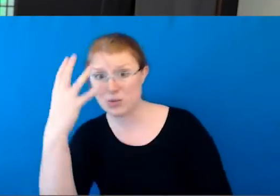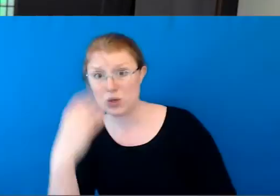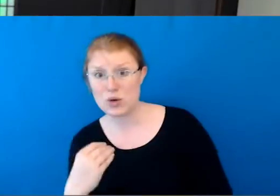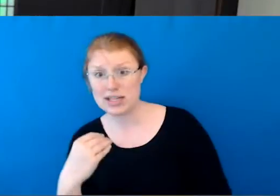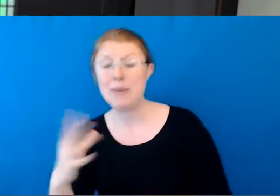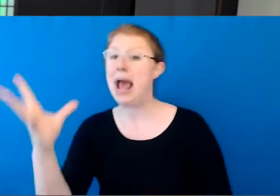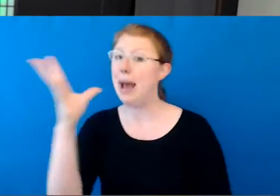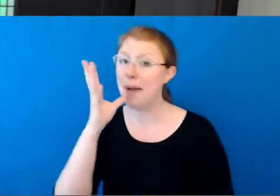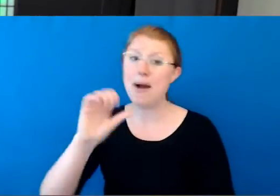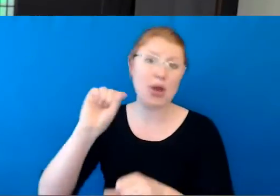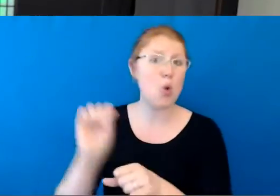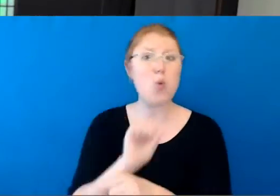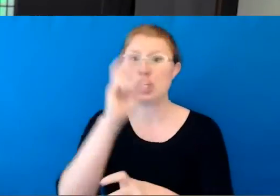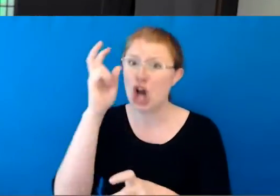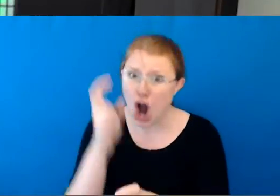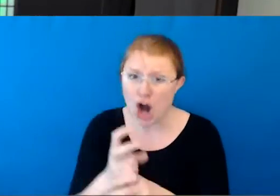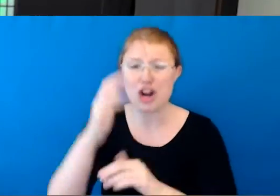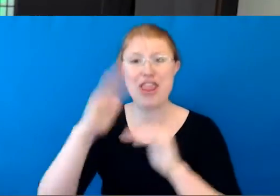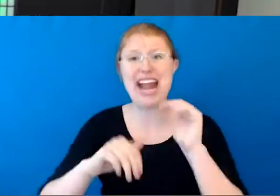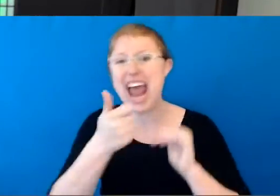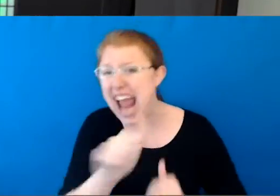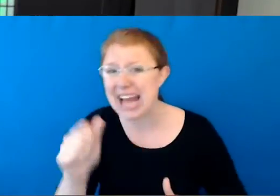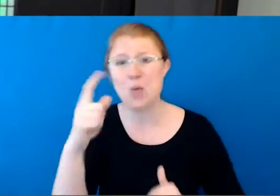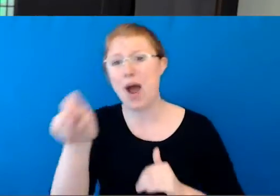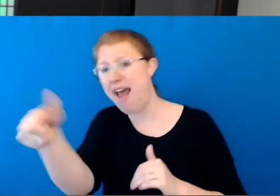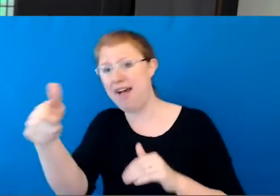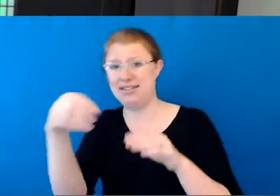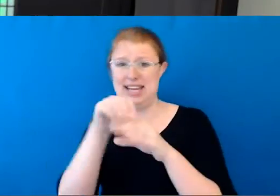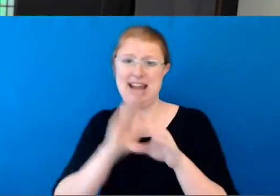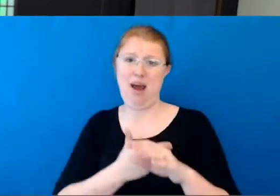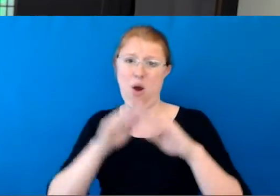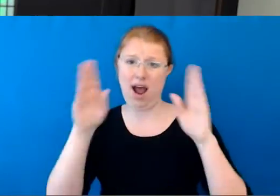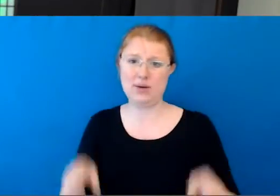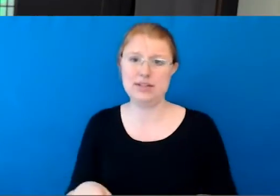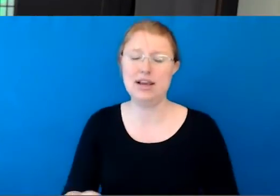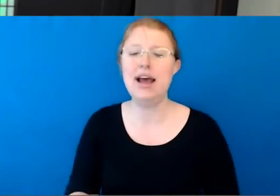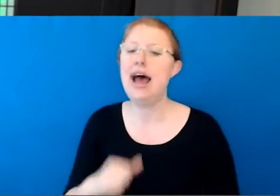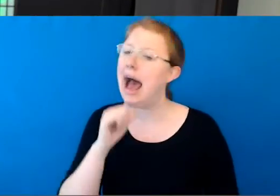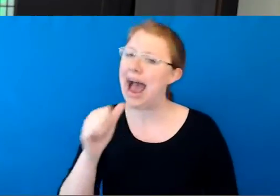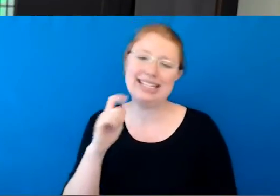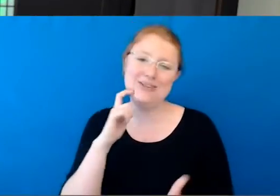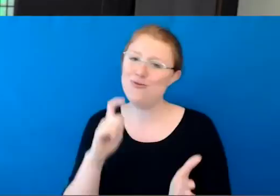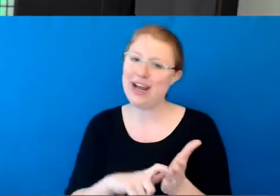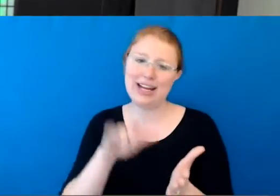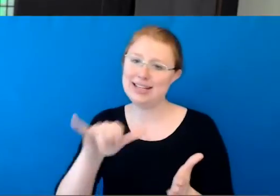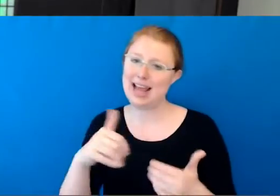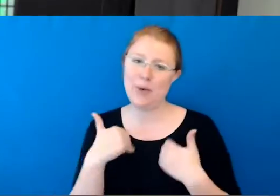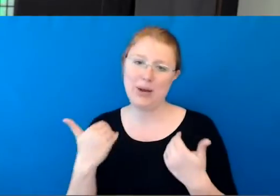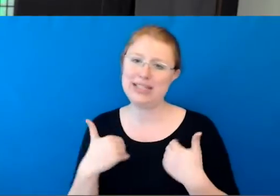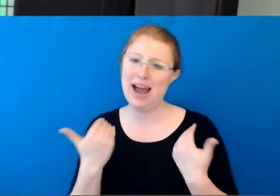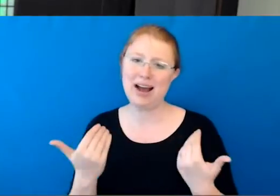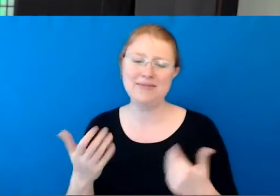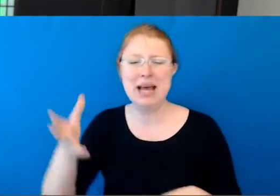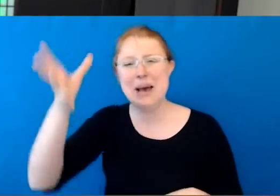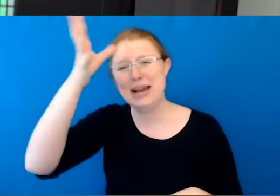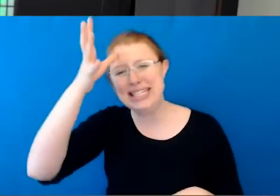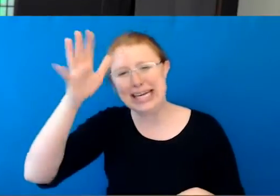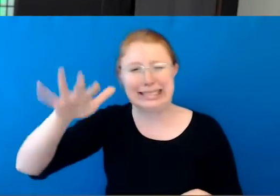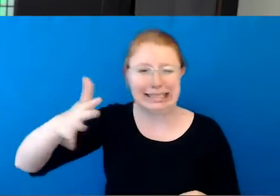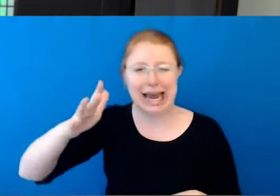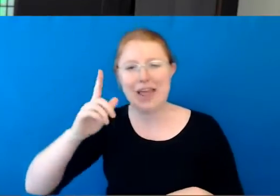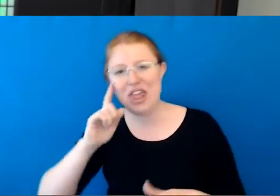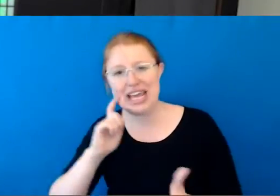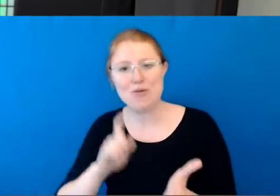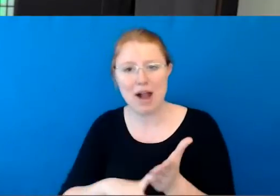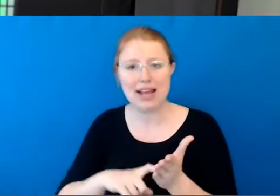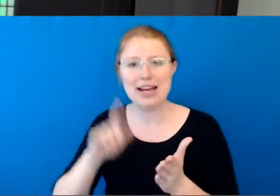well. And then she cleaned, and then she cooked supper, and then she stayed up after that, doing the dishes and cleaning up after. I mean, she was the first one up